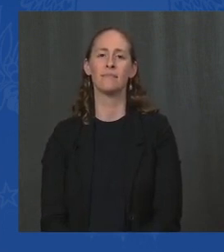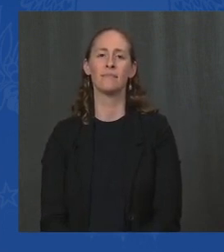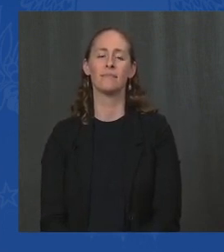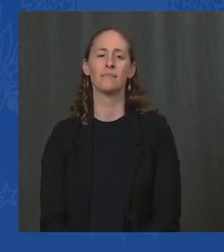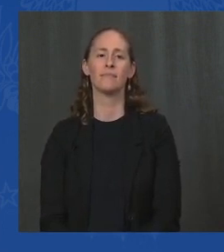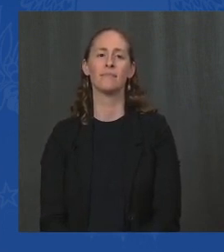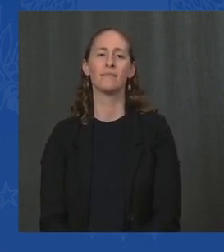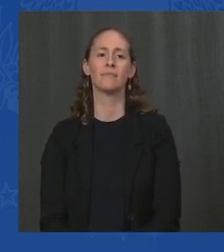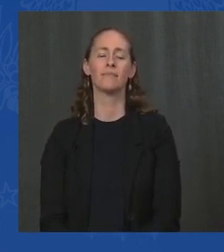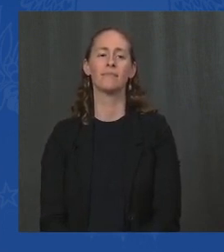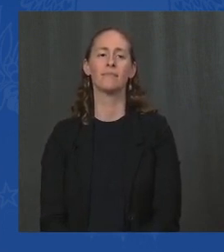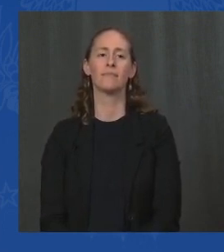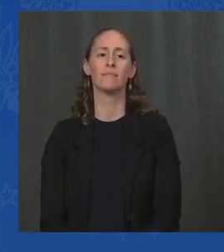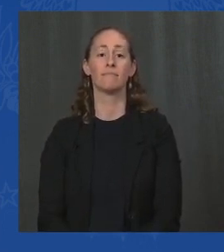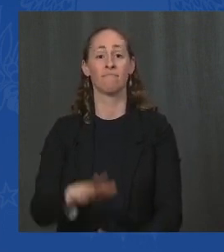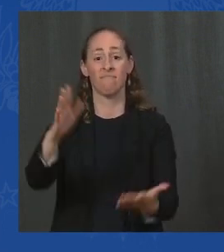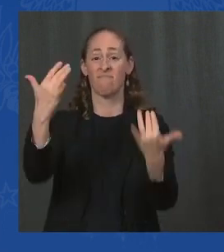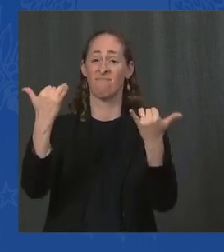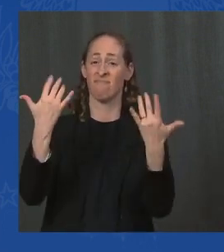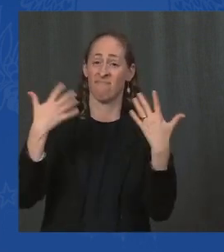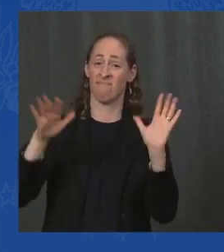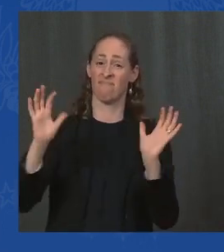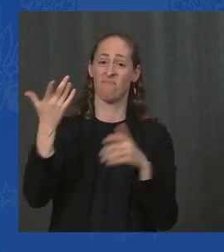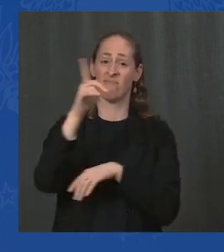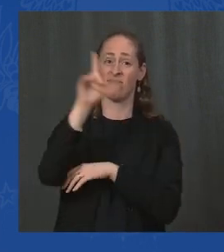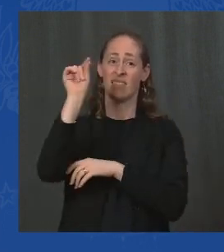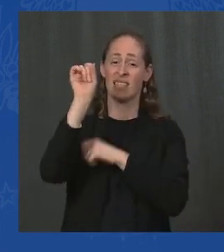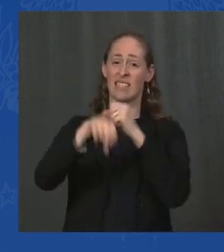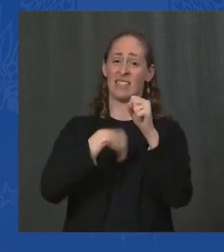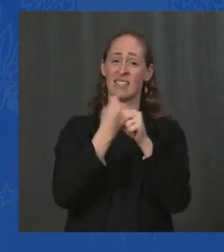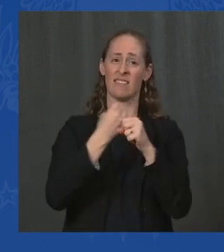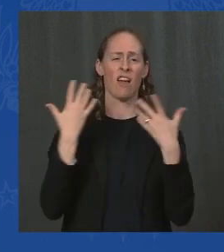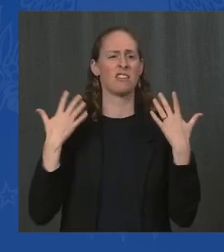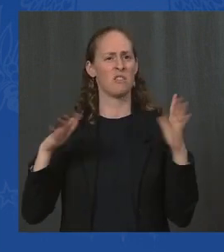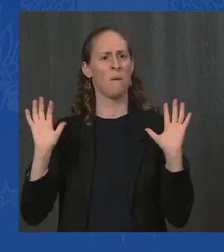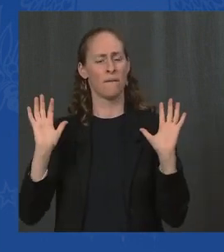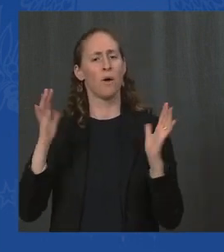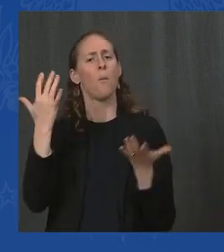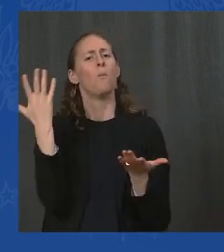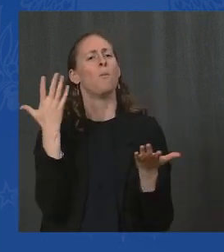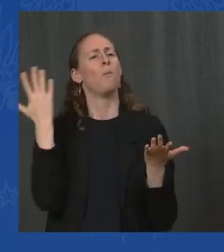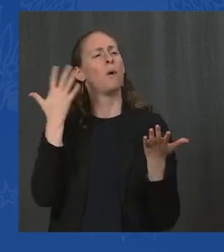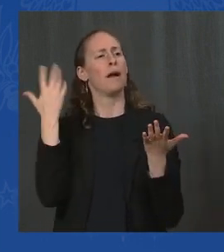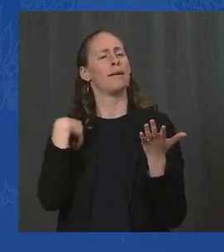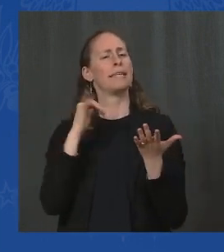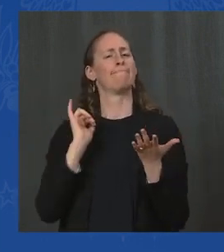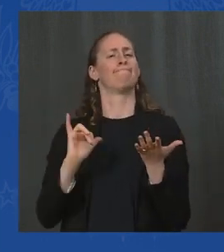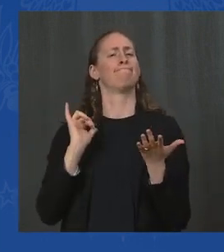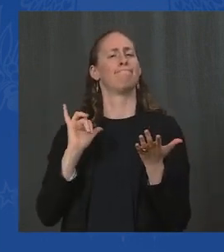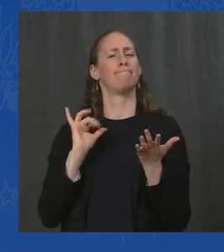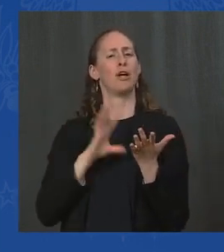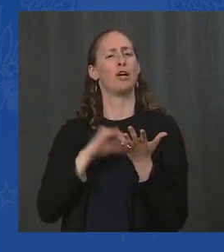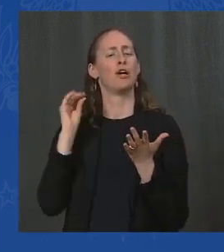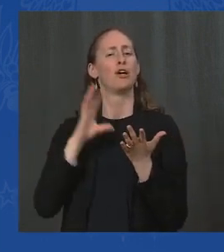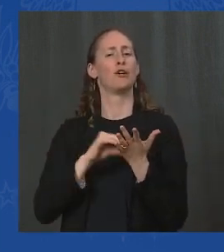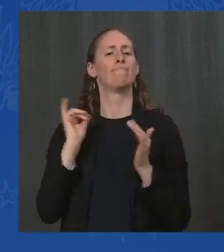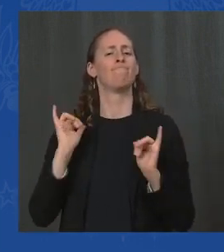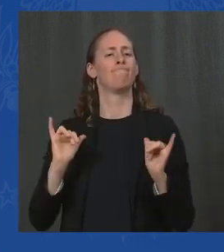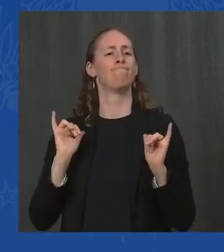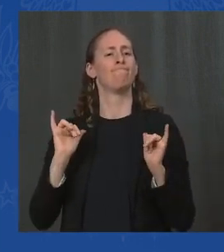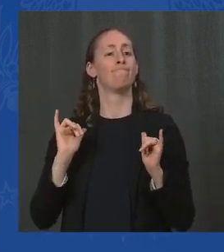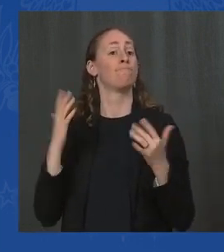decades, we've got to learn from our mistakes. To me, there are 2 that are paramount.